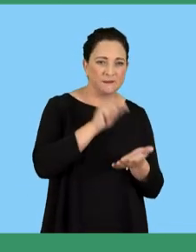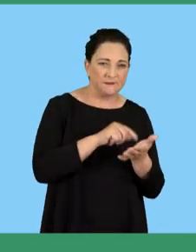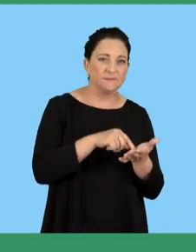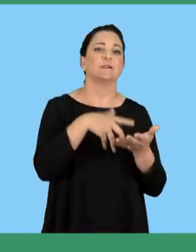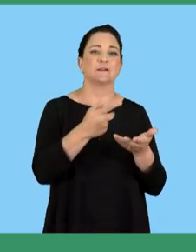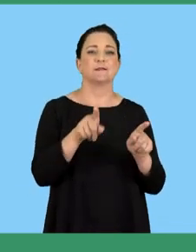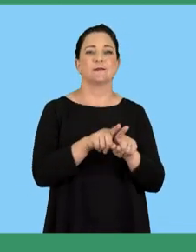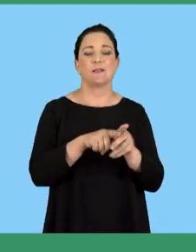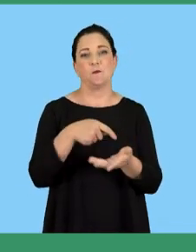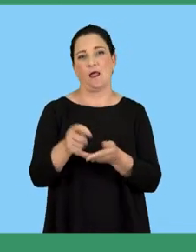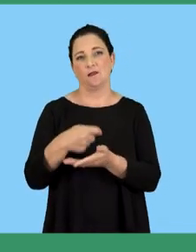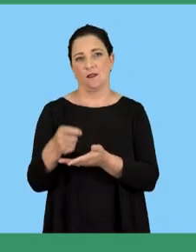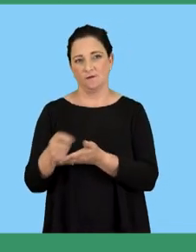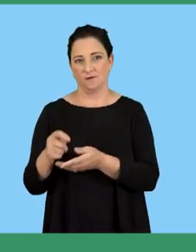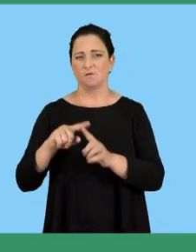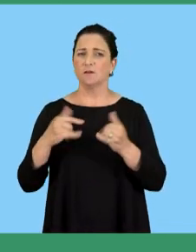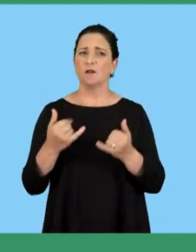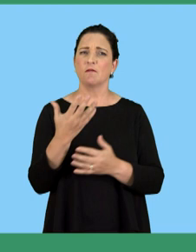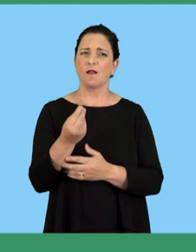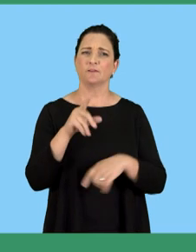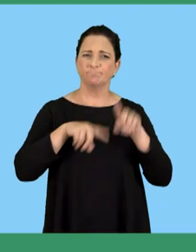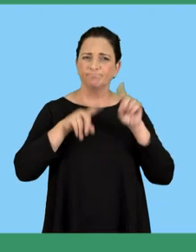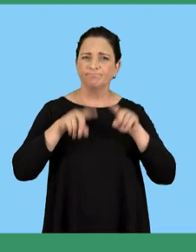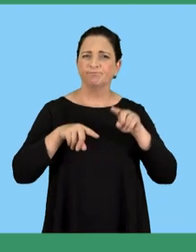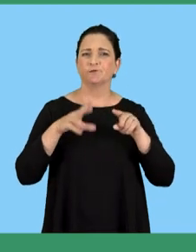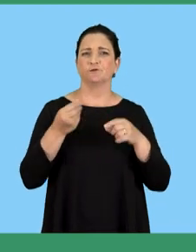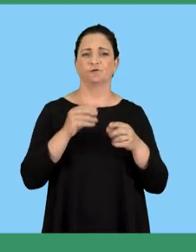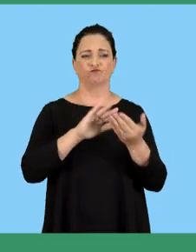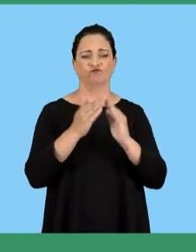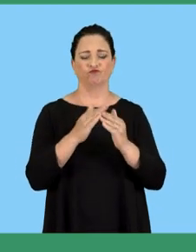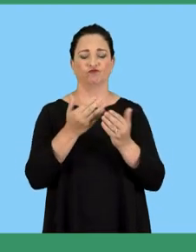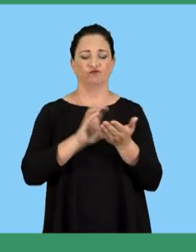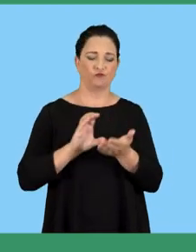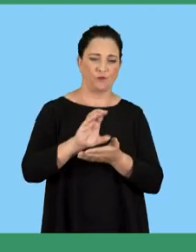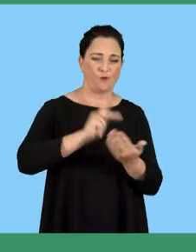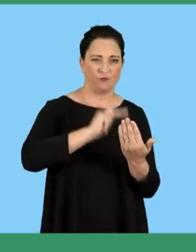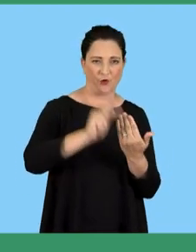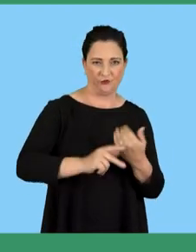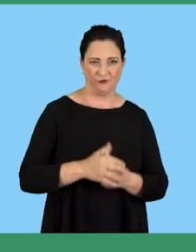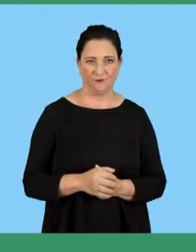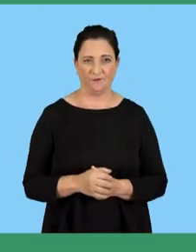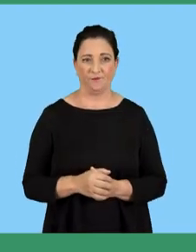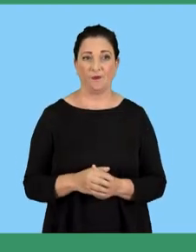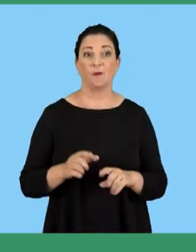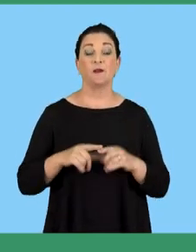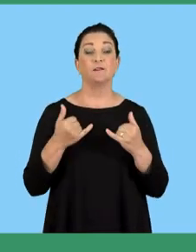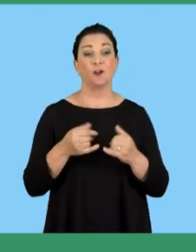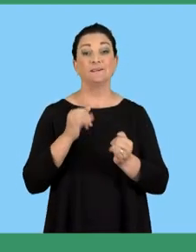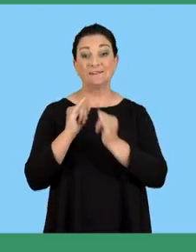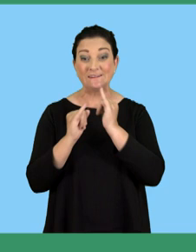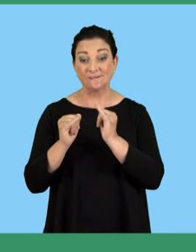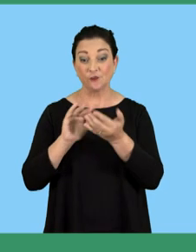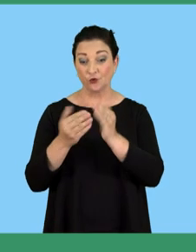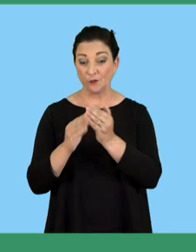Terrika offers a variety of corporate social investment projects in the community. They interviewed the